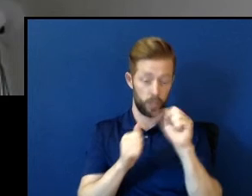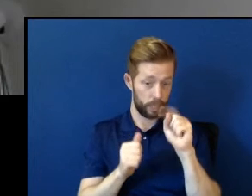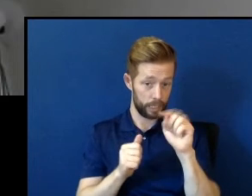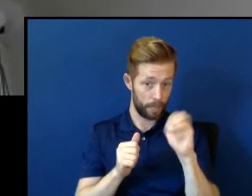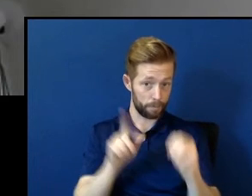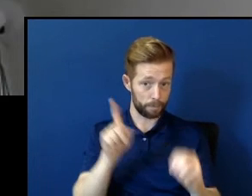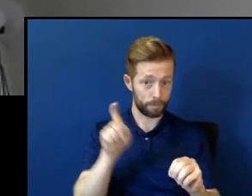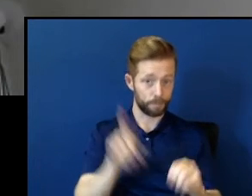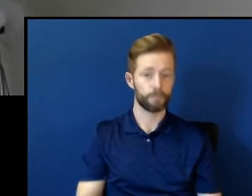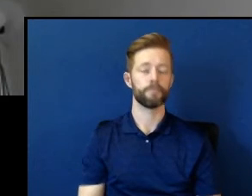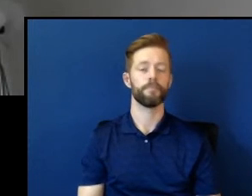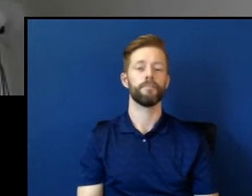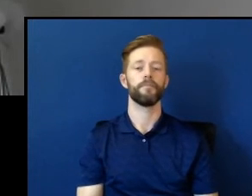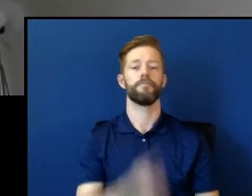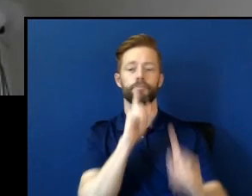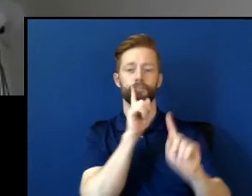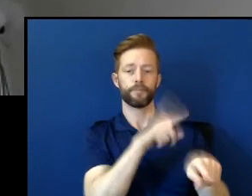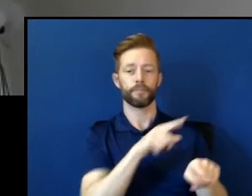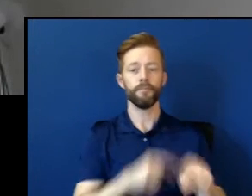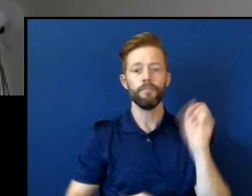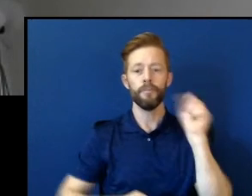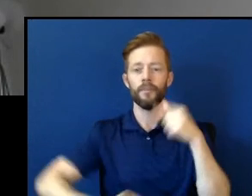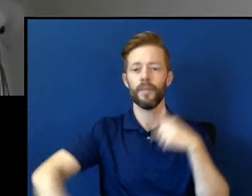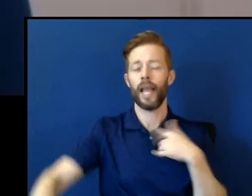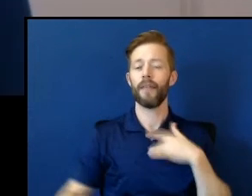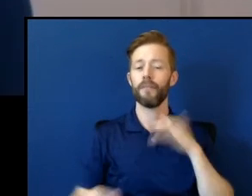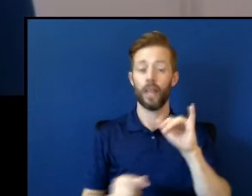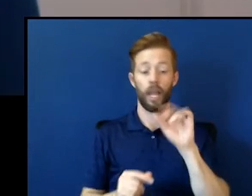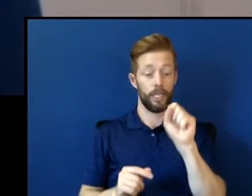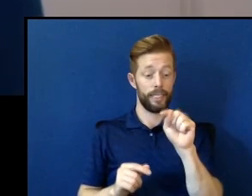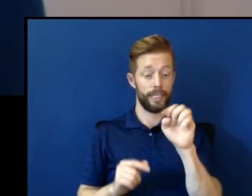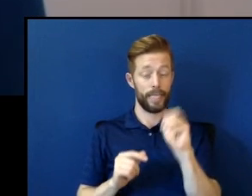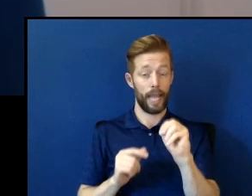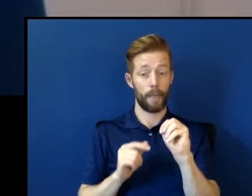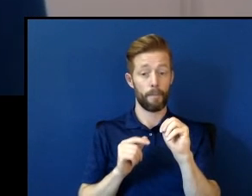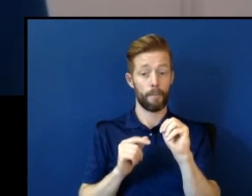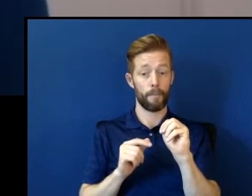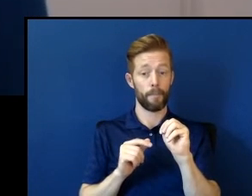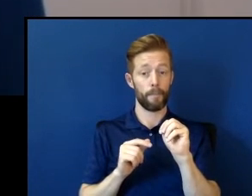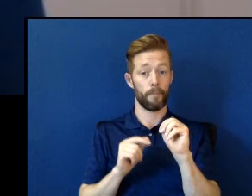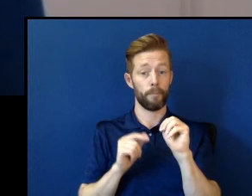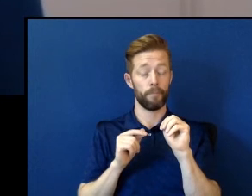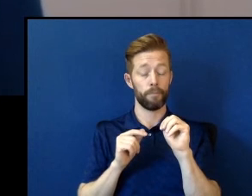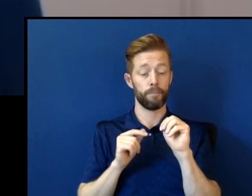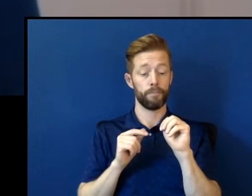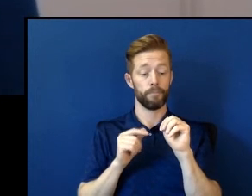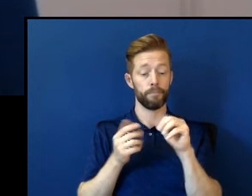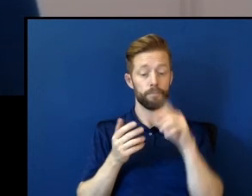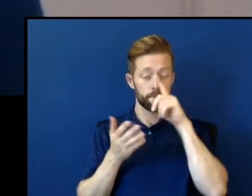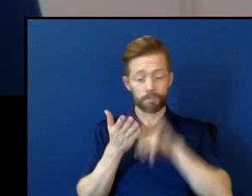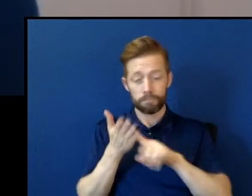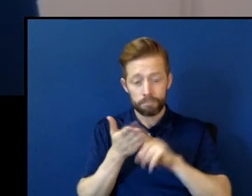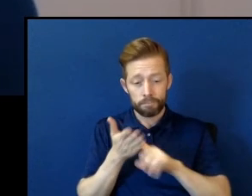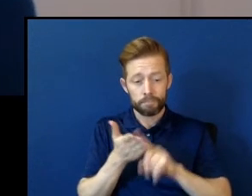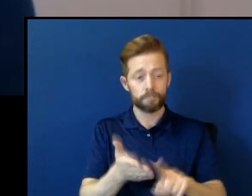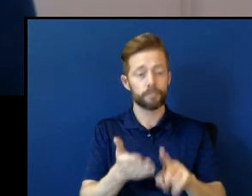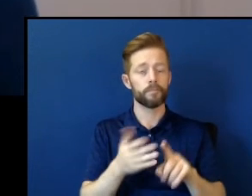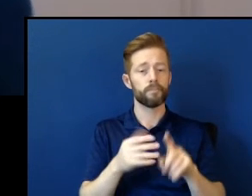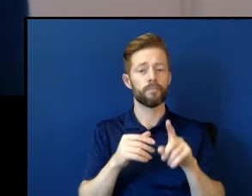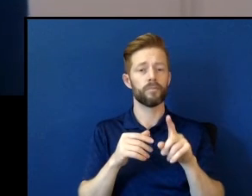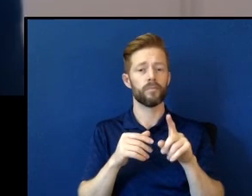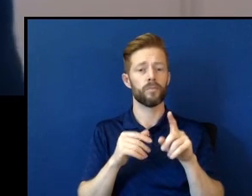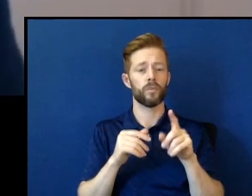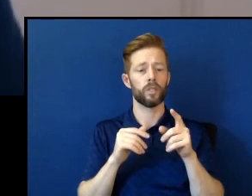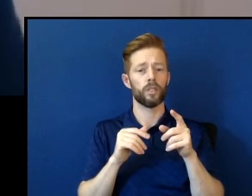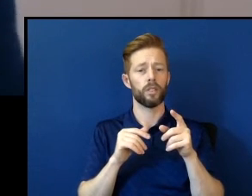IEP goals with STEM? Yeah, so I actually feel like STEM investigations, no